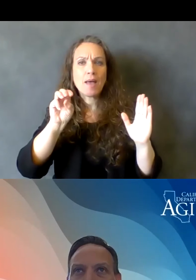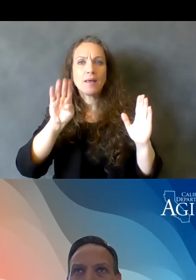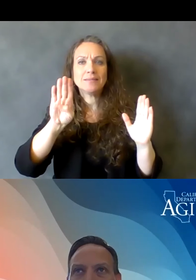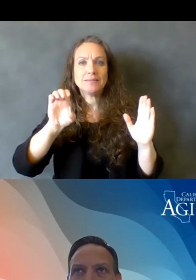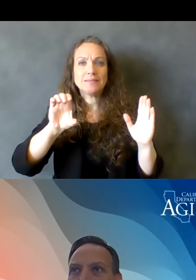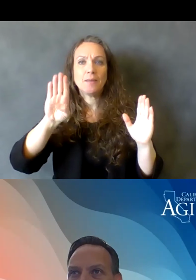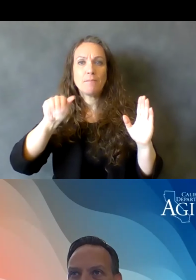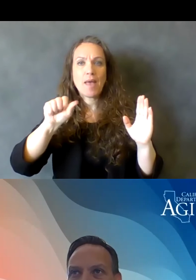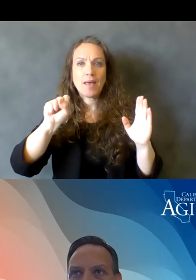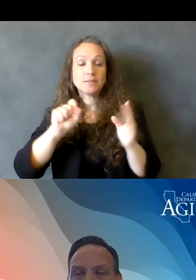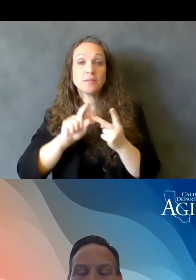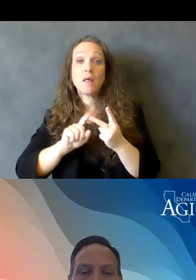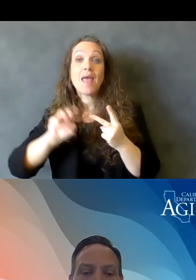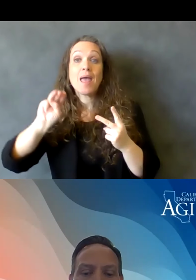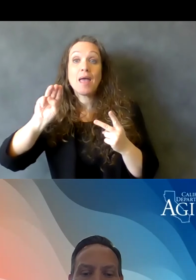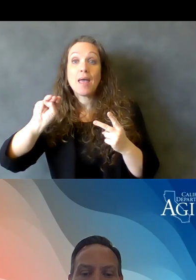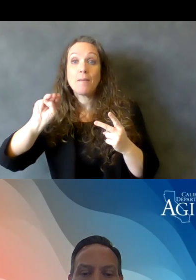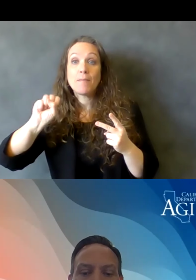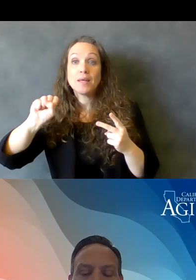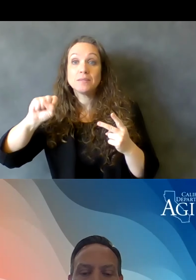will be similar.